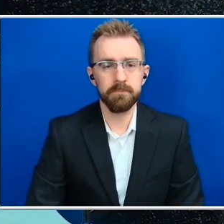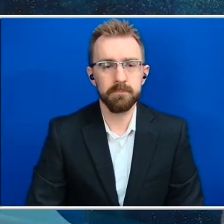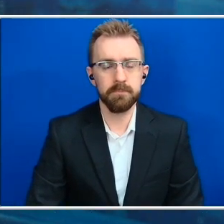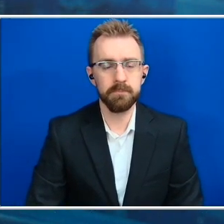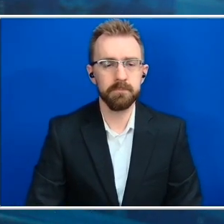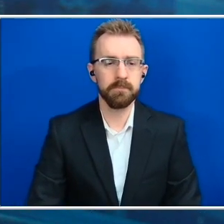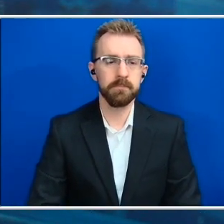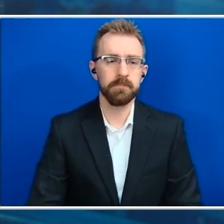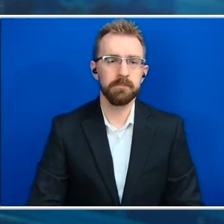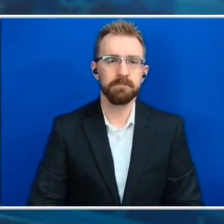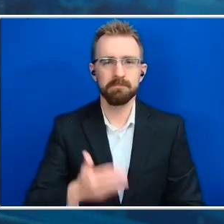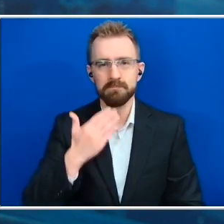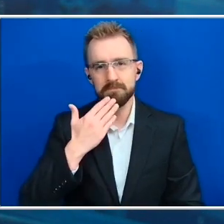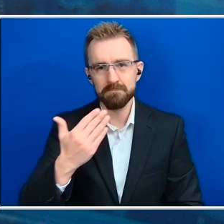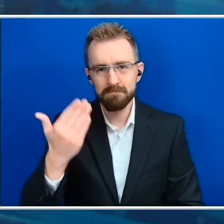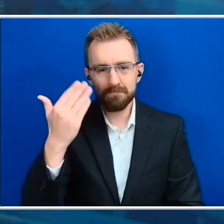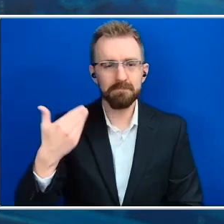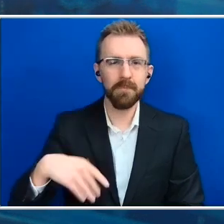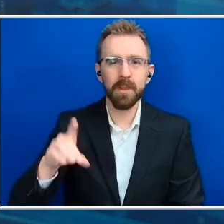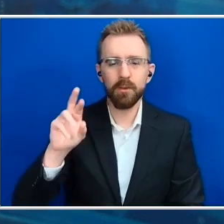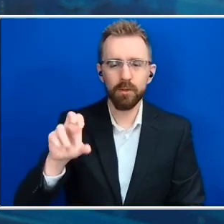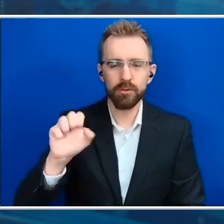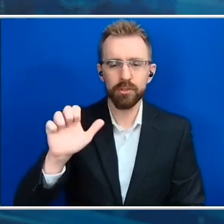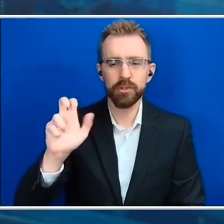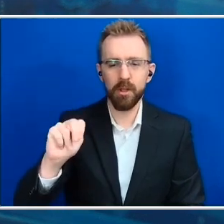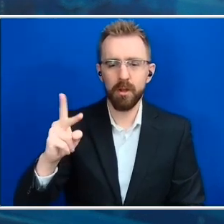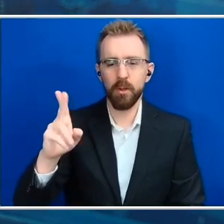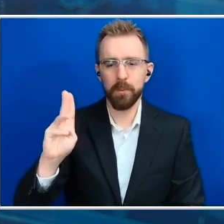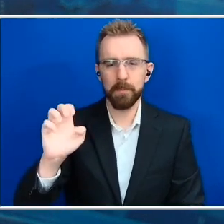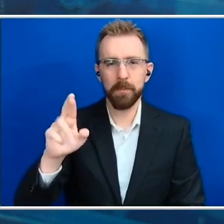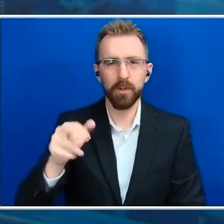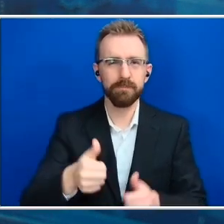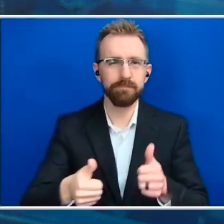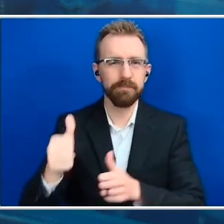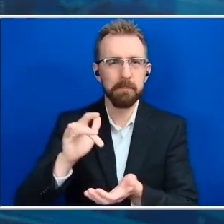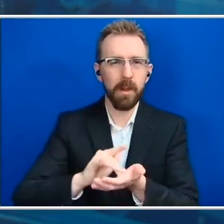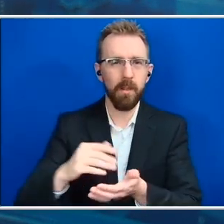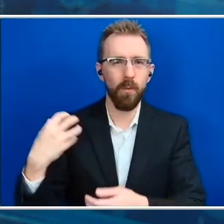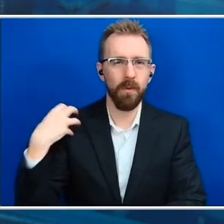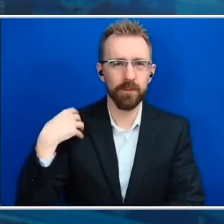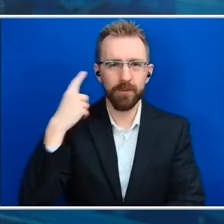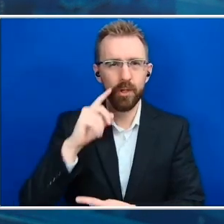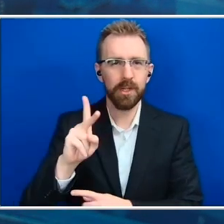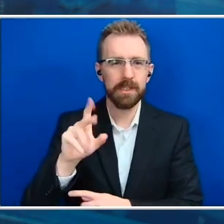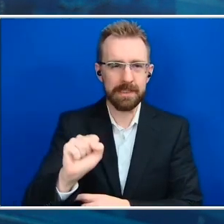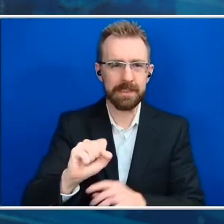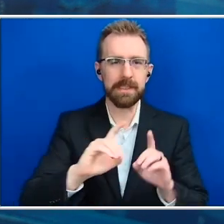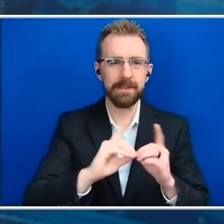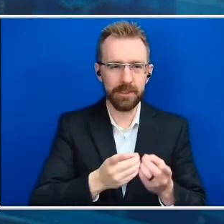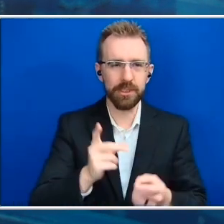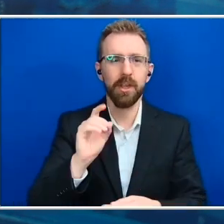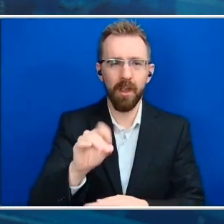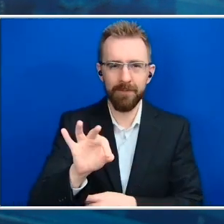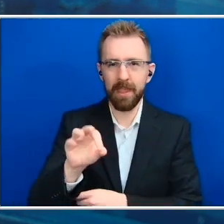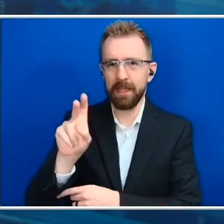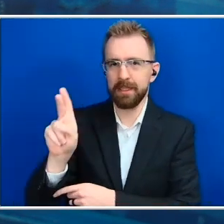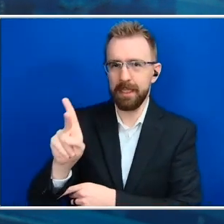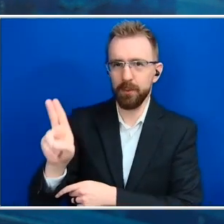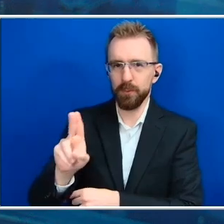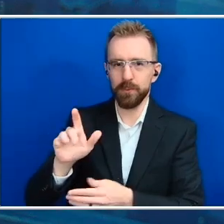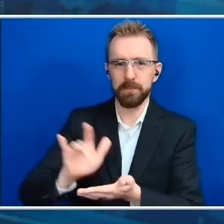Good morning. I'm Dr. Sean Coomer, Chief Medical Officer for the Kansas City Division of the University of Kansas Health System. This is Open Mics with Dr.